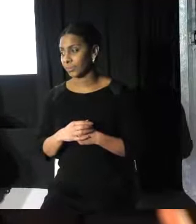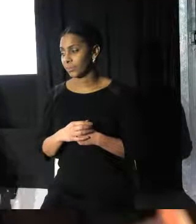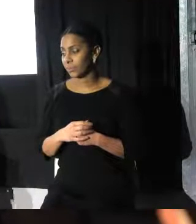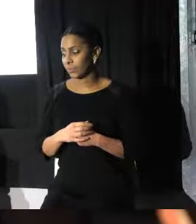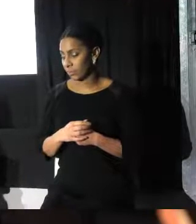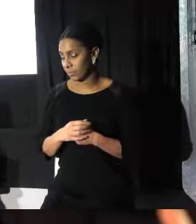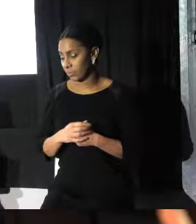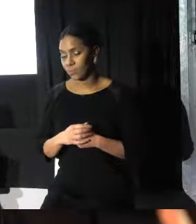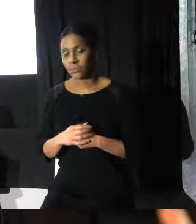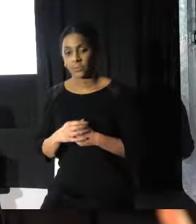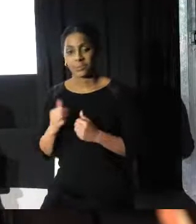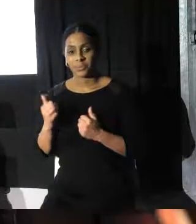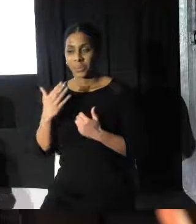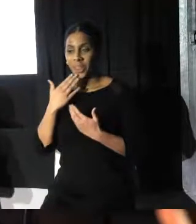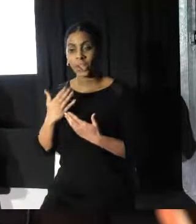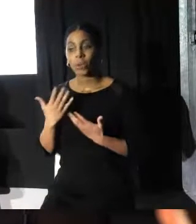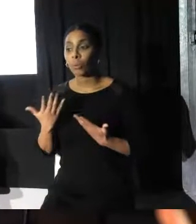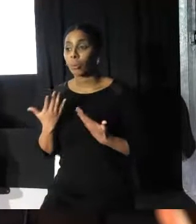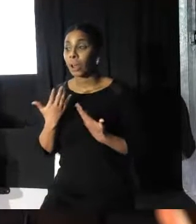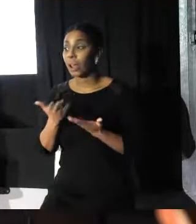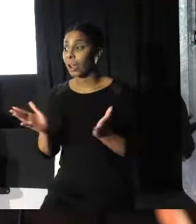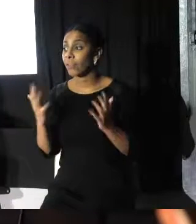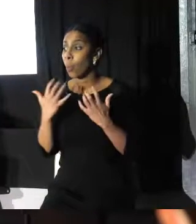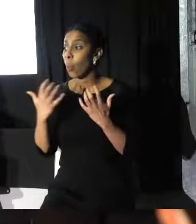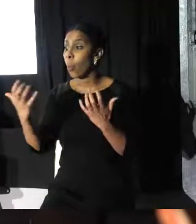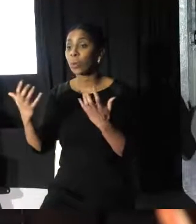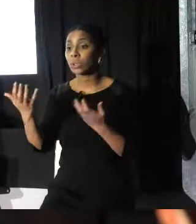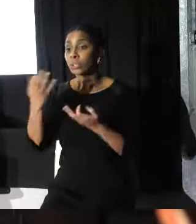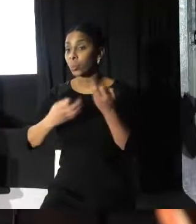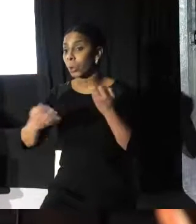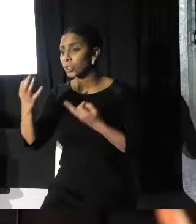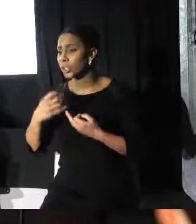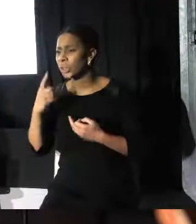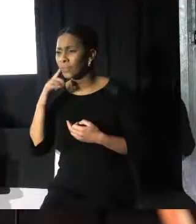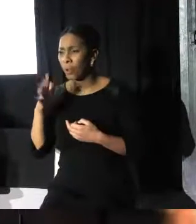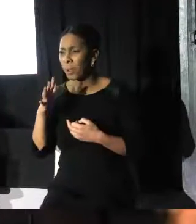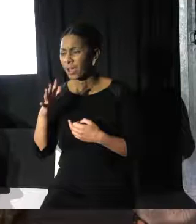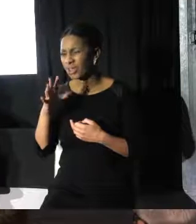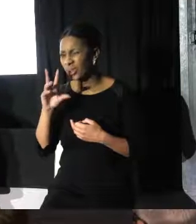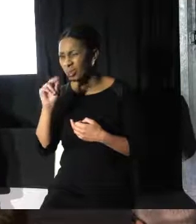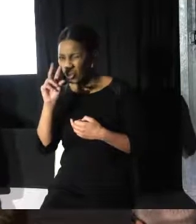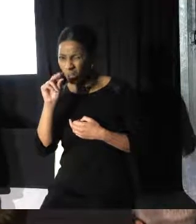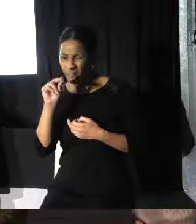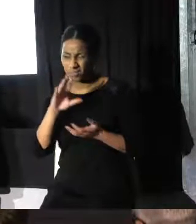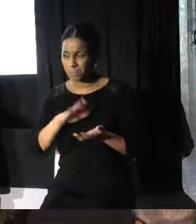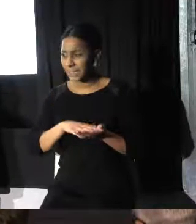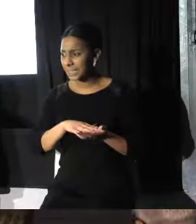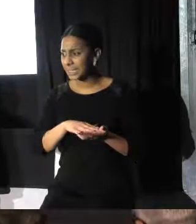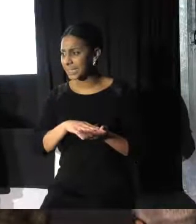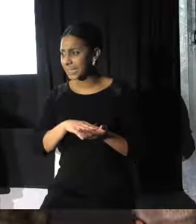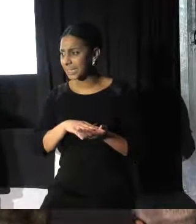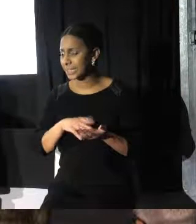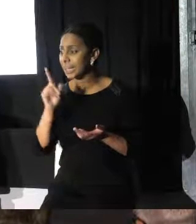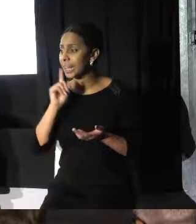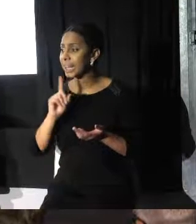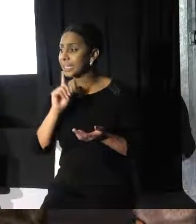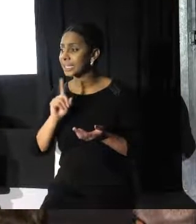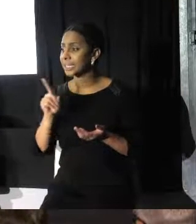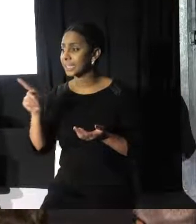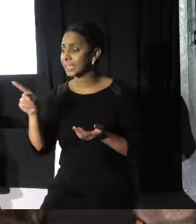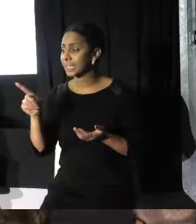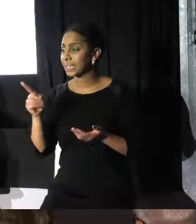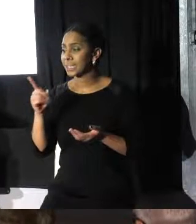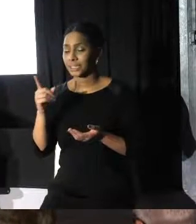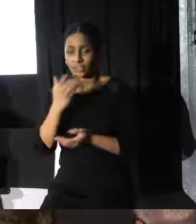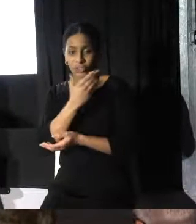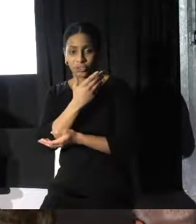let's open it out to the audience. We've got about, I think, 12 or so minutes. So, lady with the